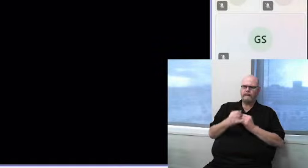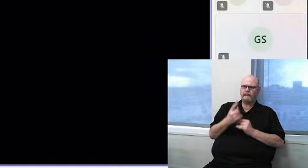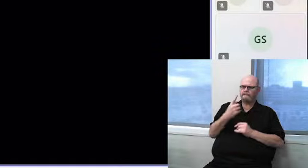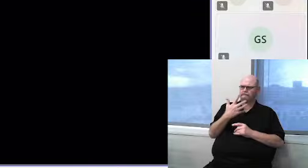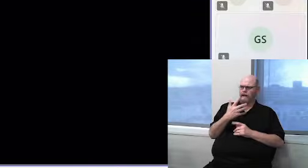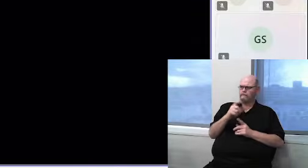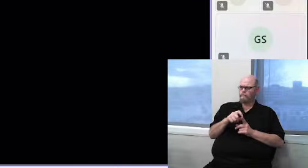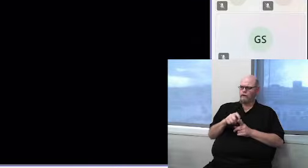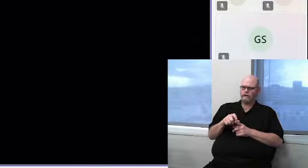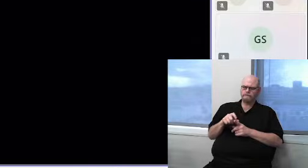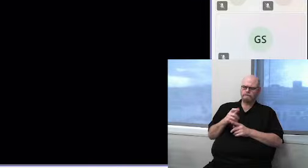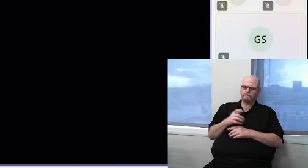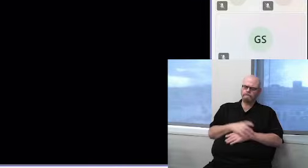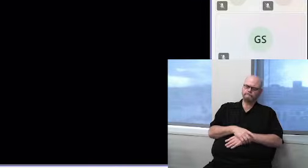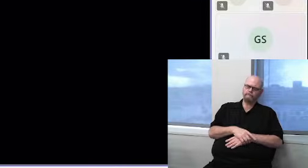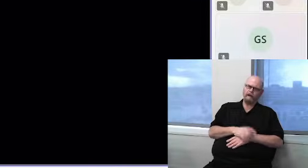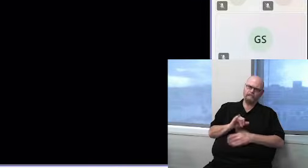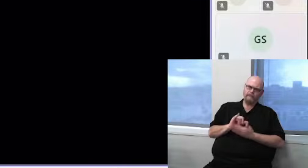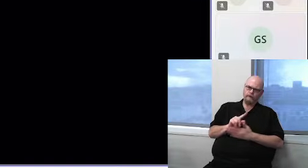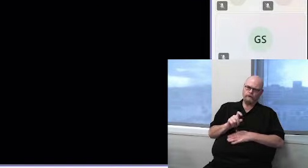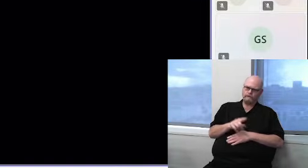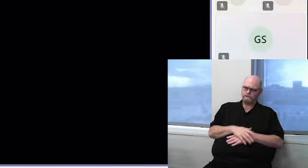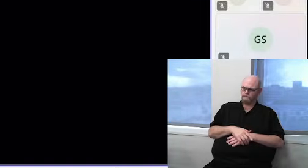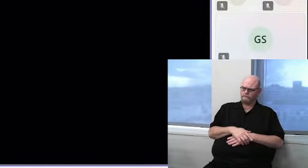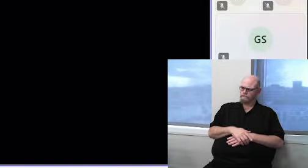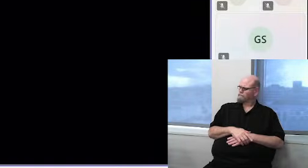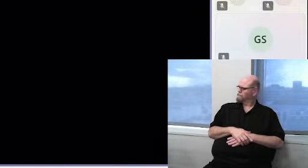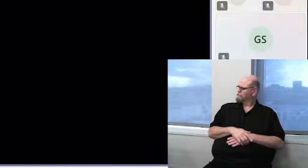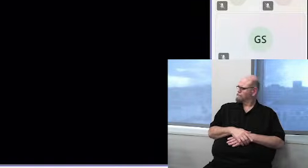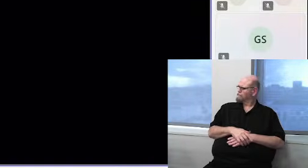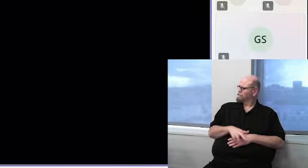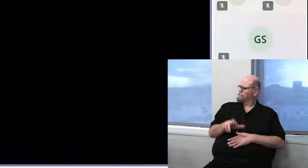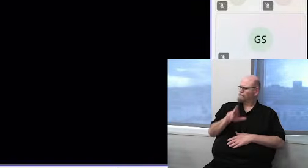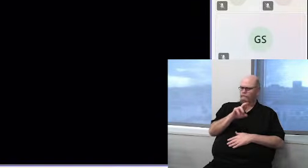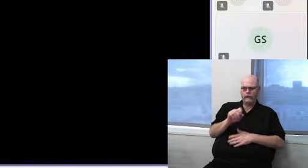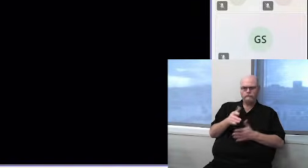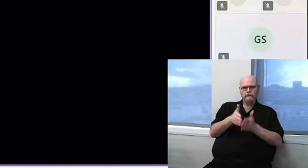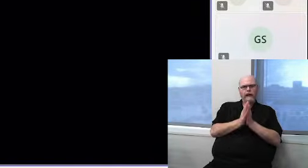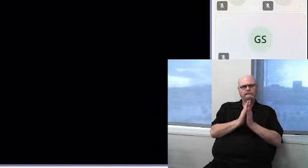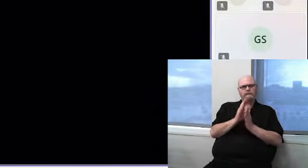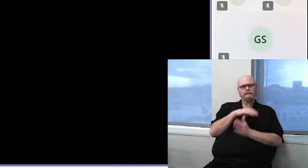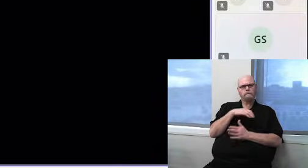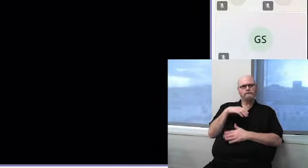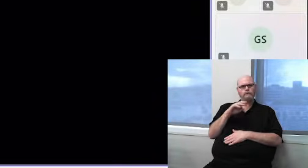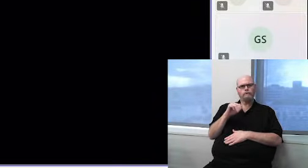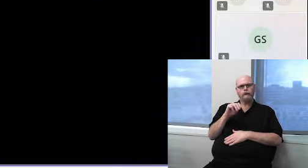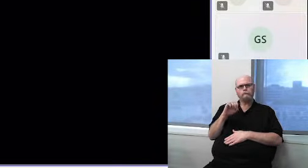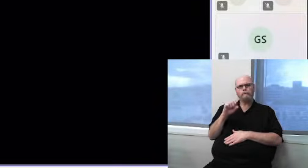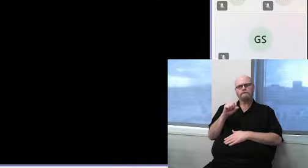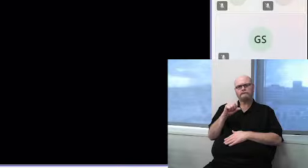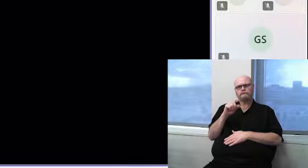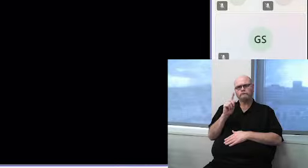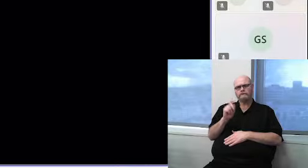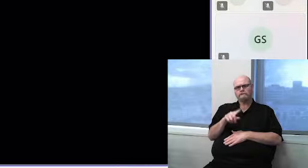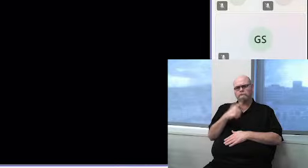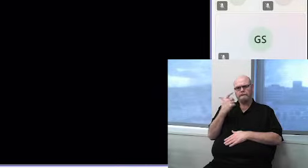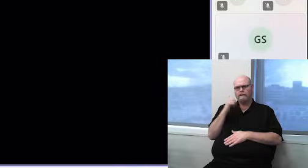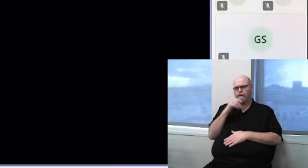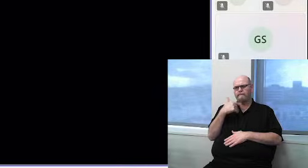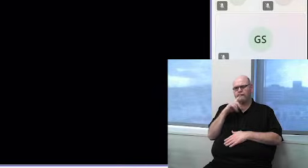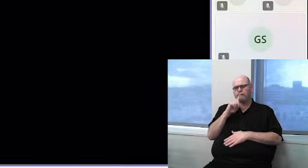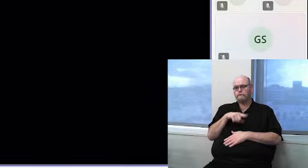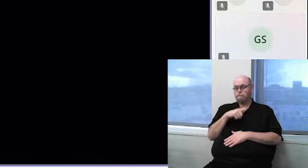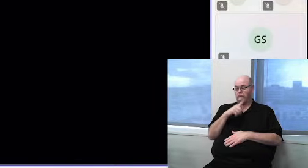last 5 words of that question, roughly speaking? I'm essentially just re-asking Commissioner Ramos's question because I